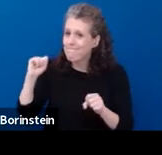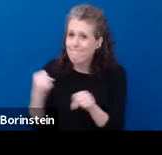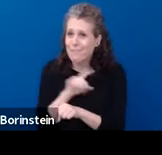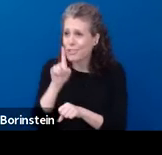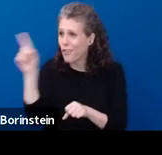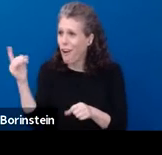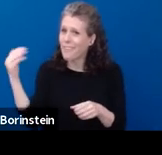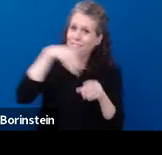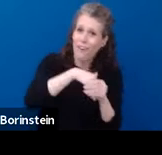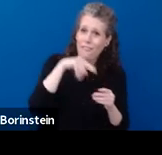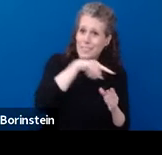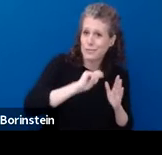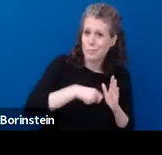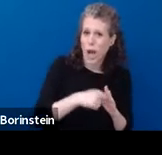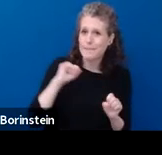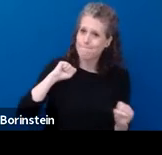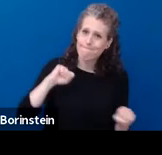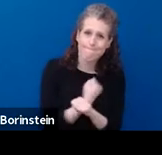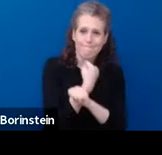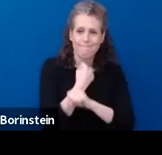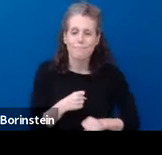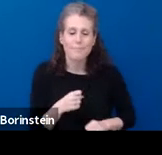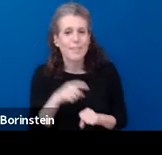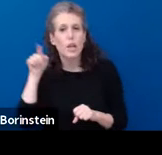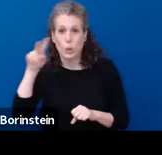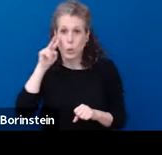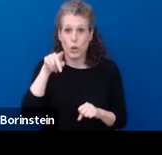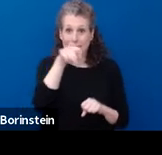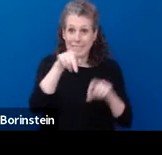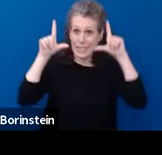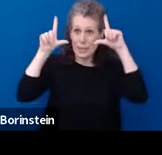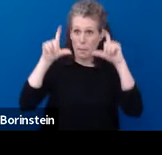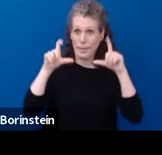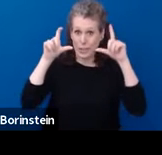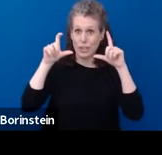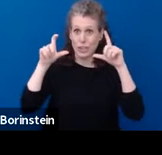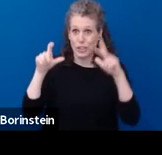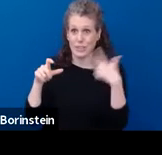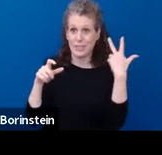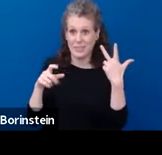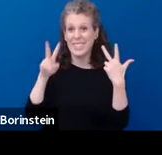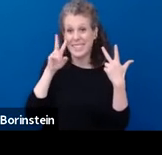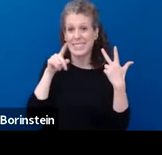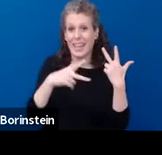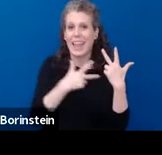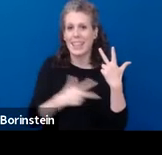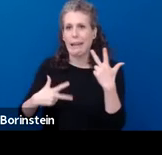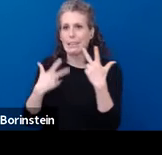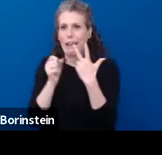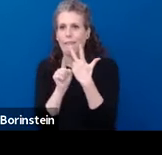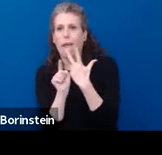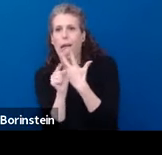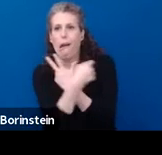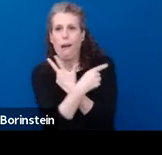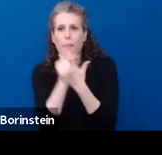And if you look closely to the image here, you can see that the Danish flag is actually in the background here, but it's just